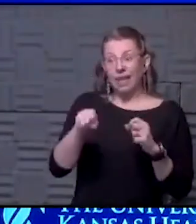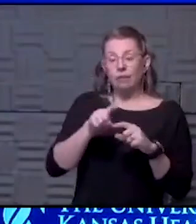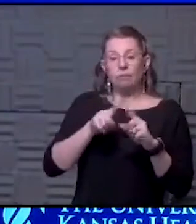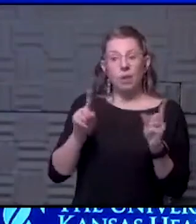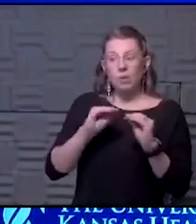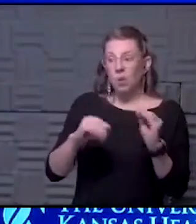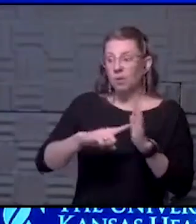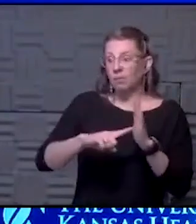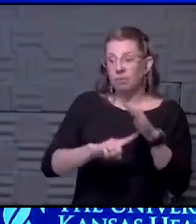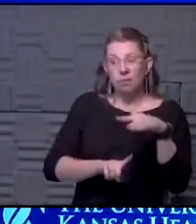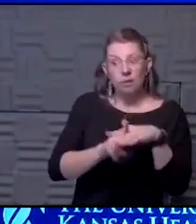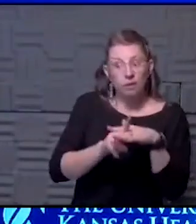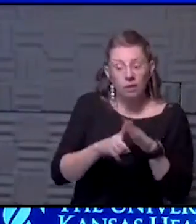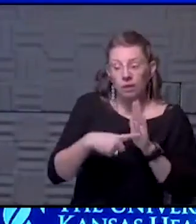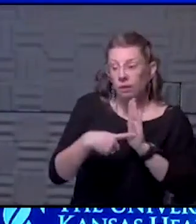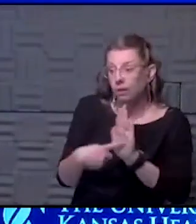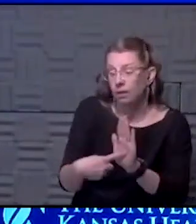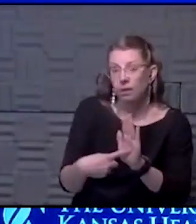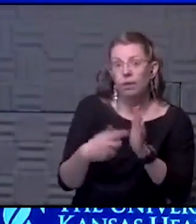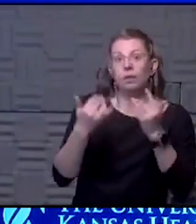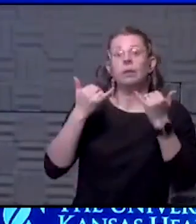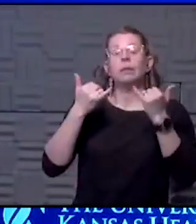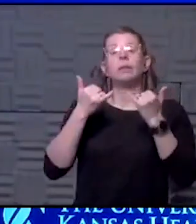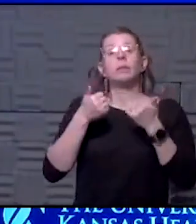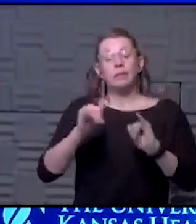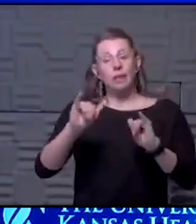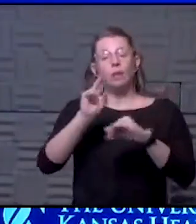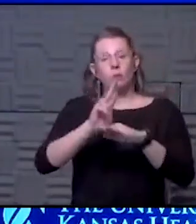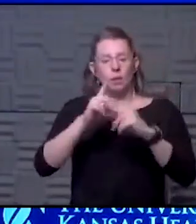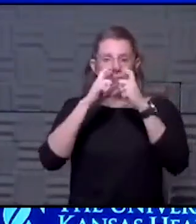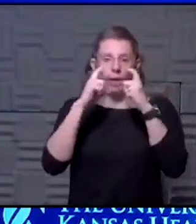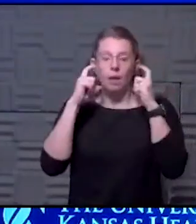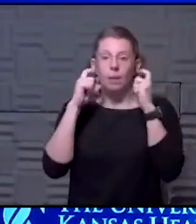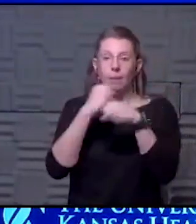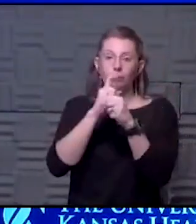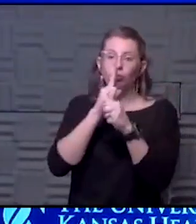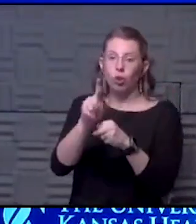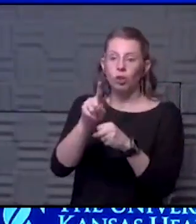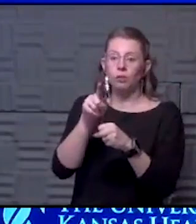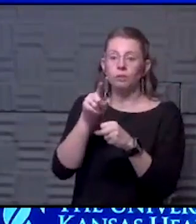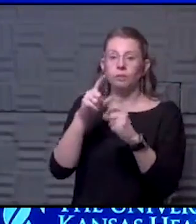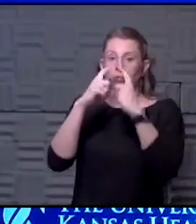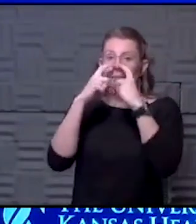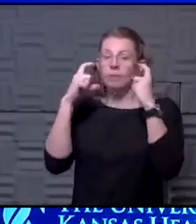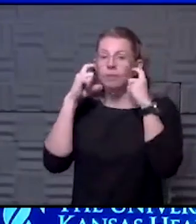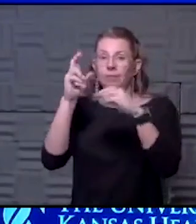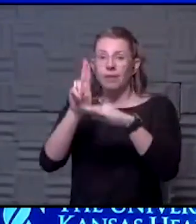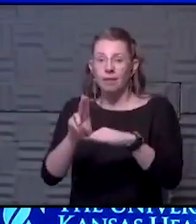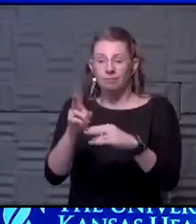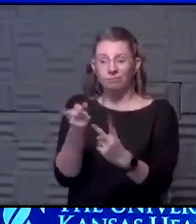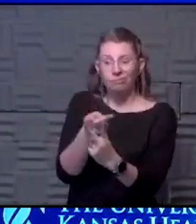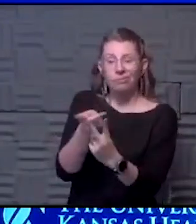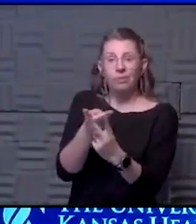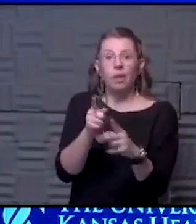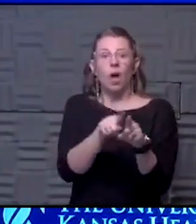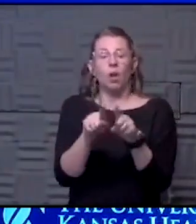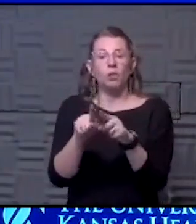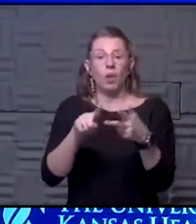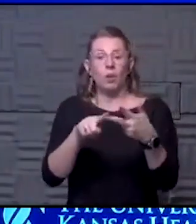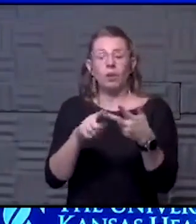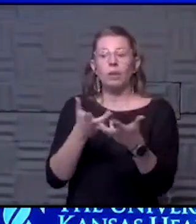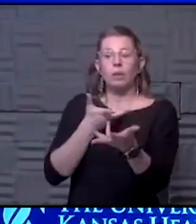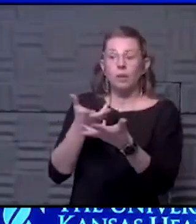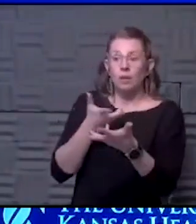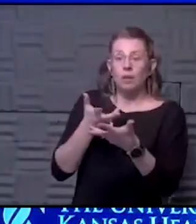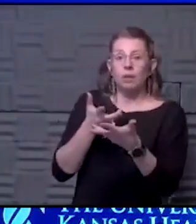if I'm sick. So A, still wear your darn mask, and B, make sure your parent wears your mask if you make that choice, and C, have an informed